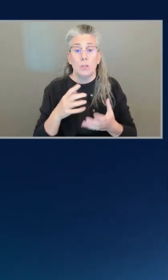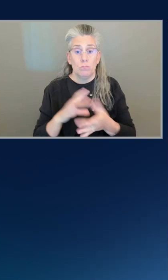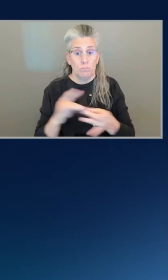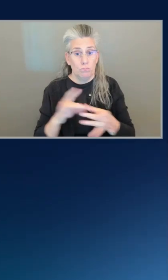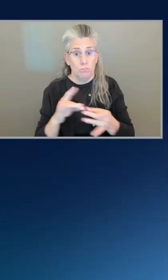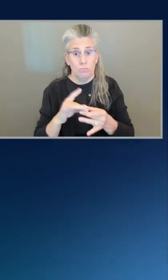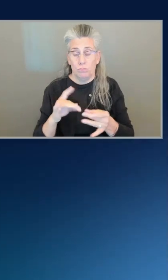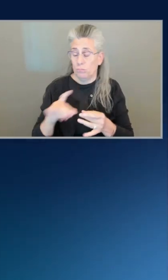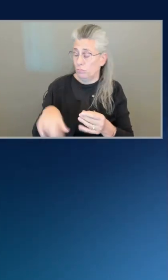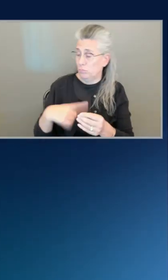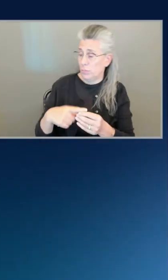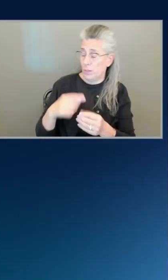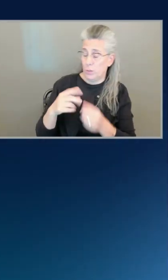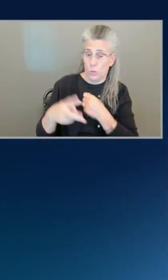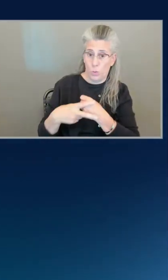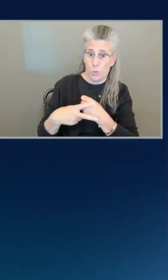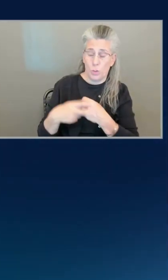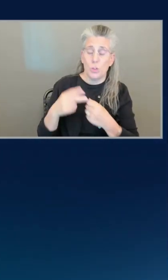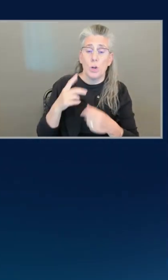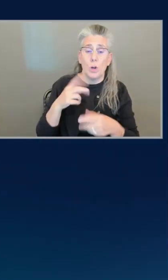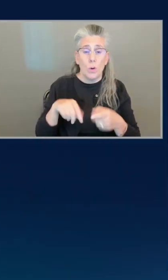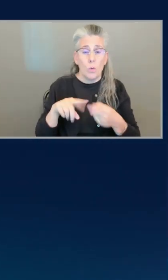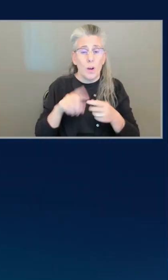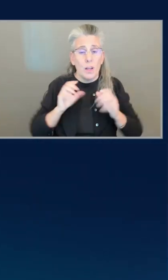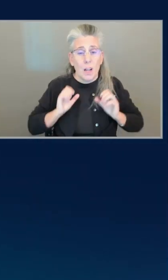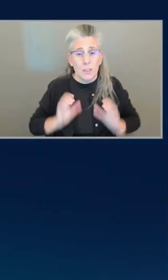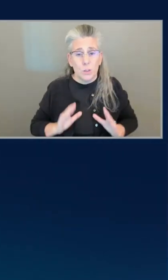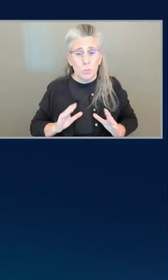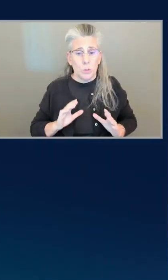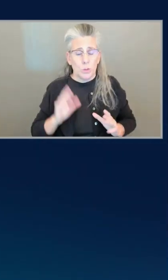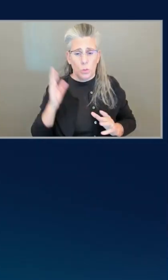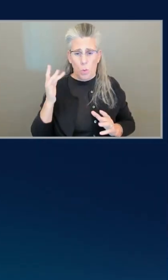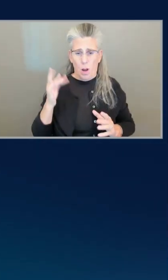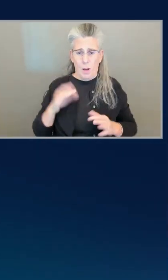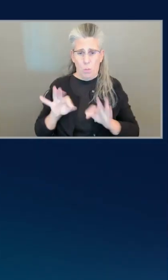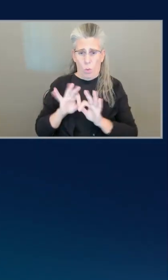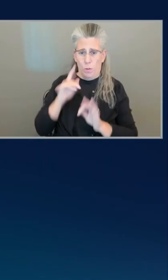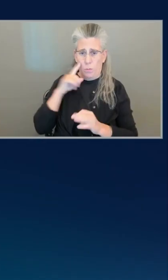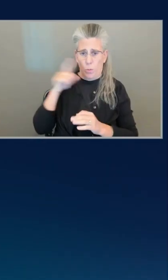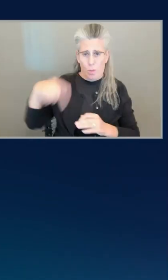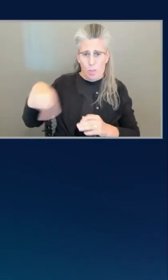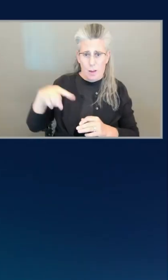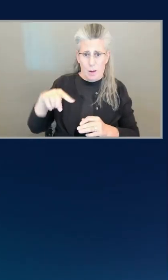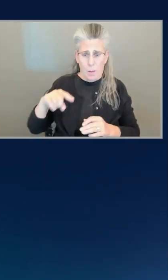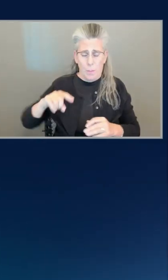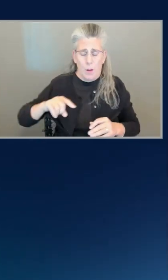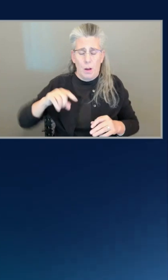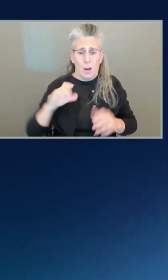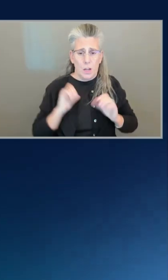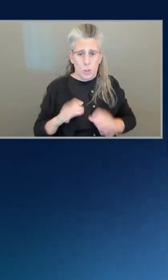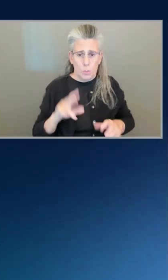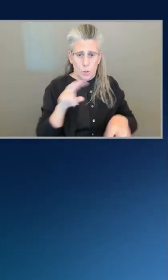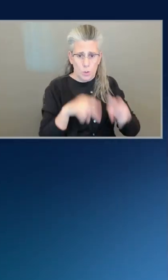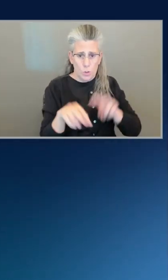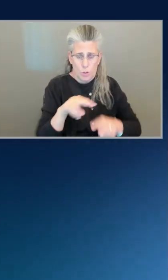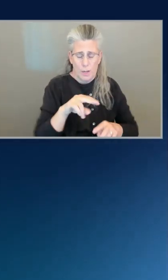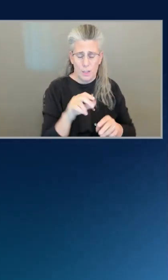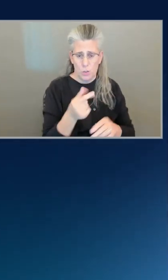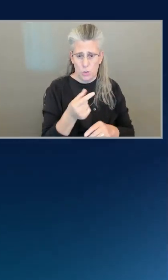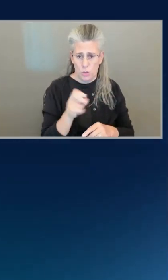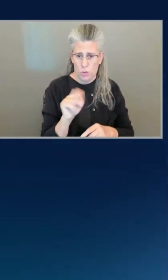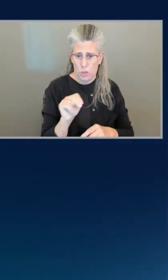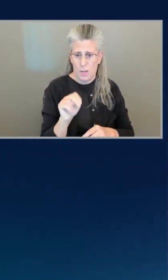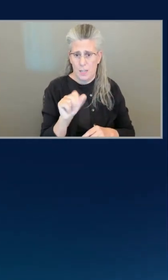at generative AI or ML and driving this adoption, what's important? Well, with storage, there's really